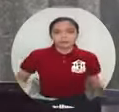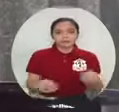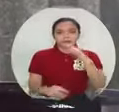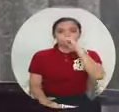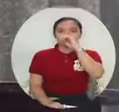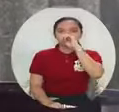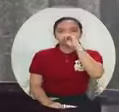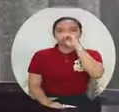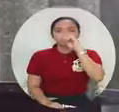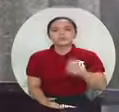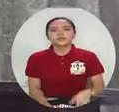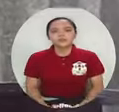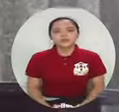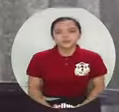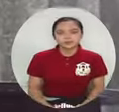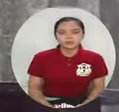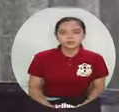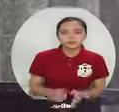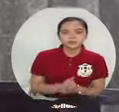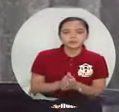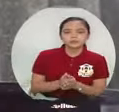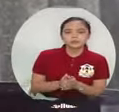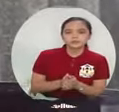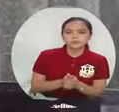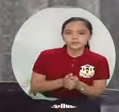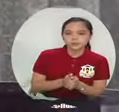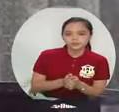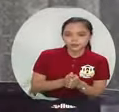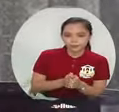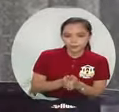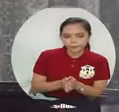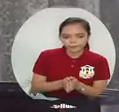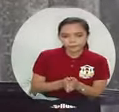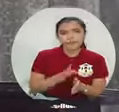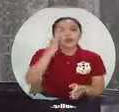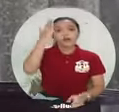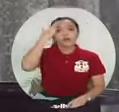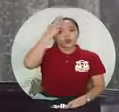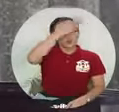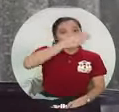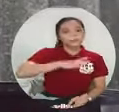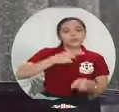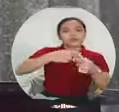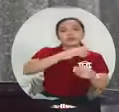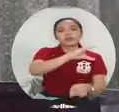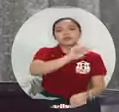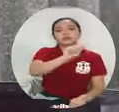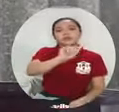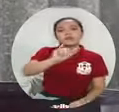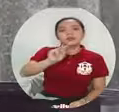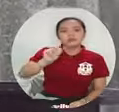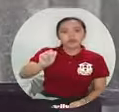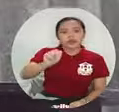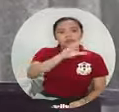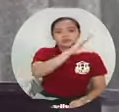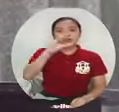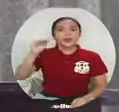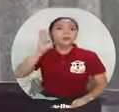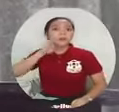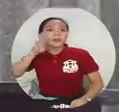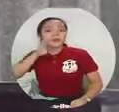story over there. Cain killed his brother because of the issue of first